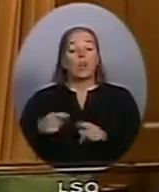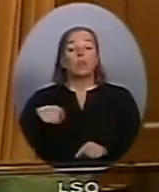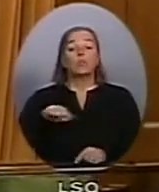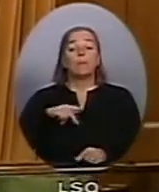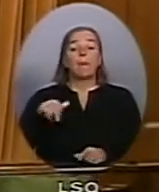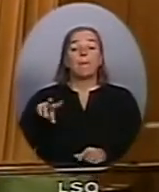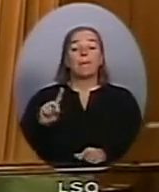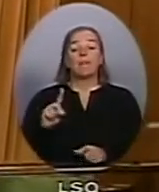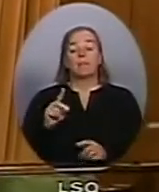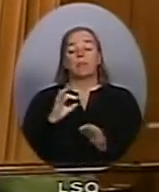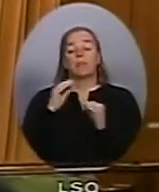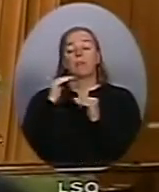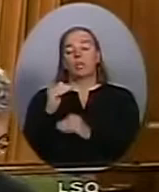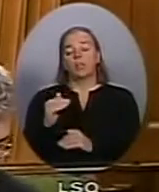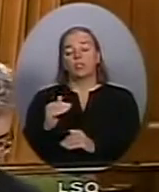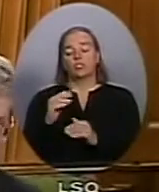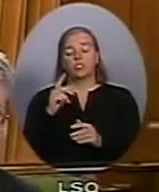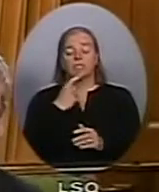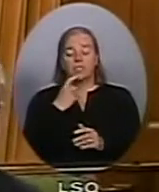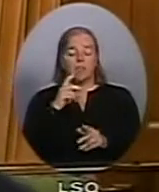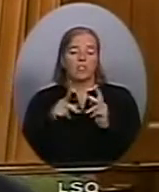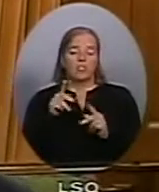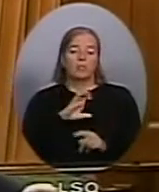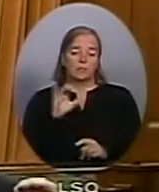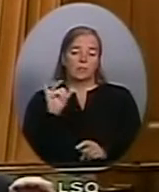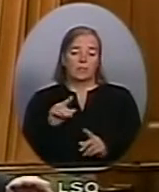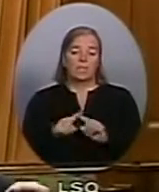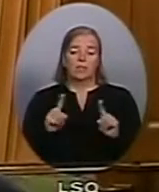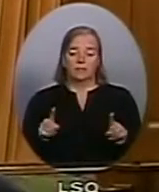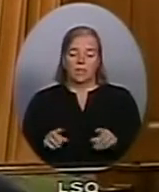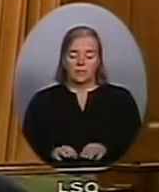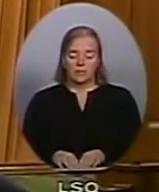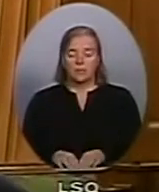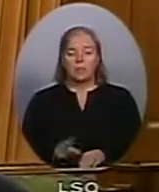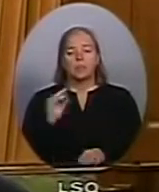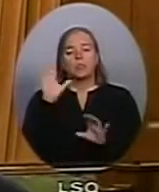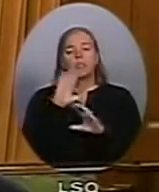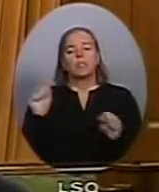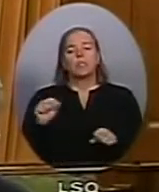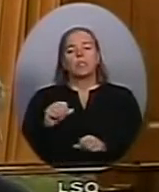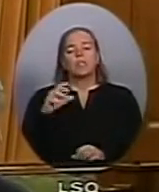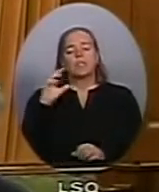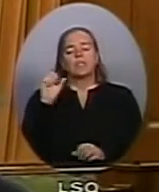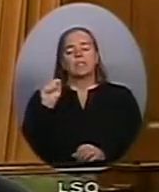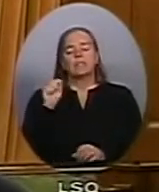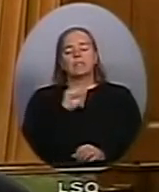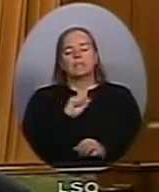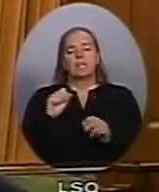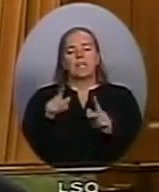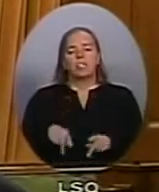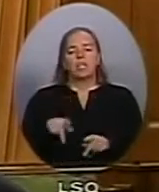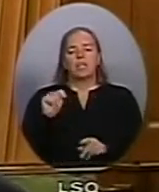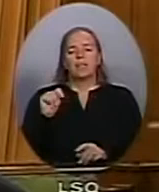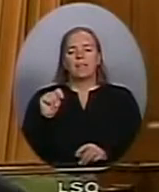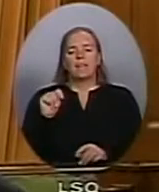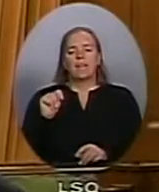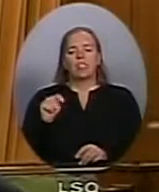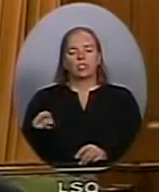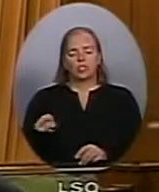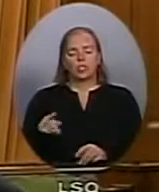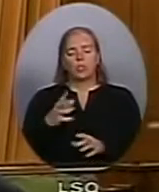the difference. Mr. Speaker, Senator Tkachuk was called by the Prime Minister's office about